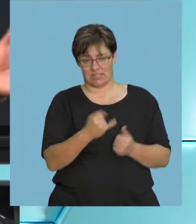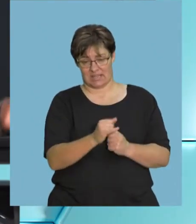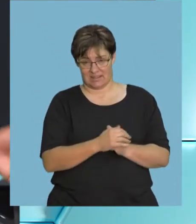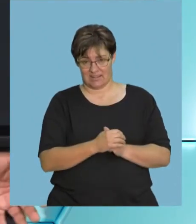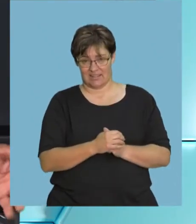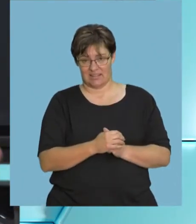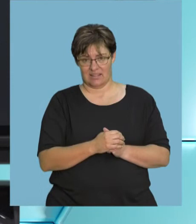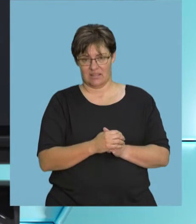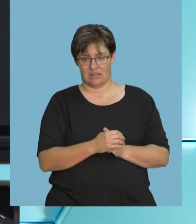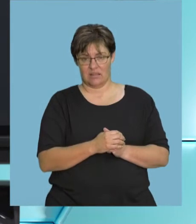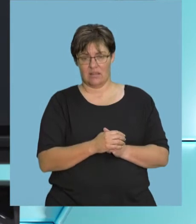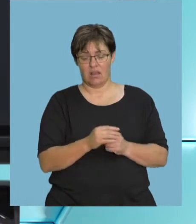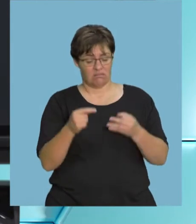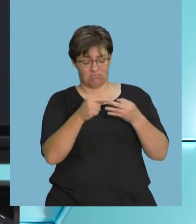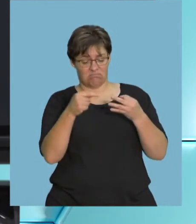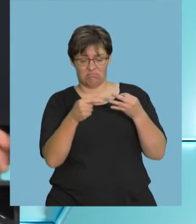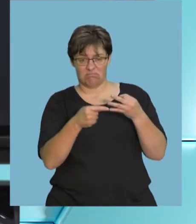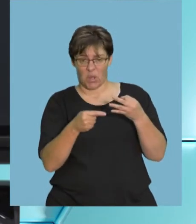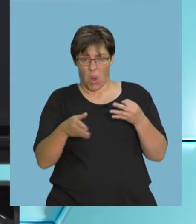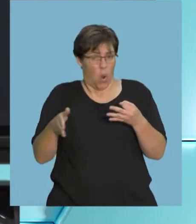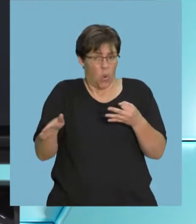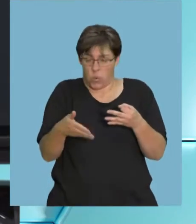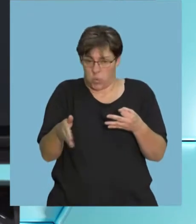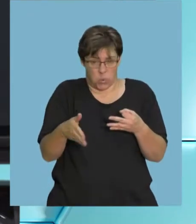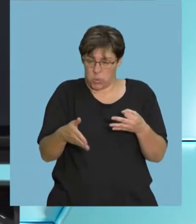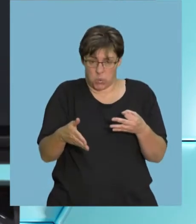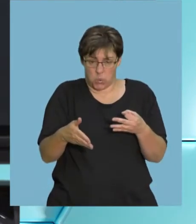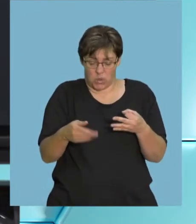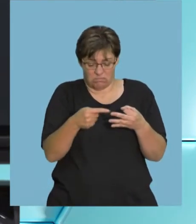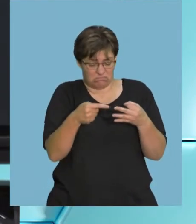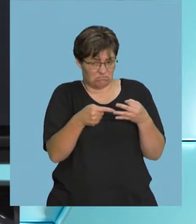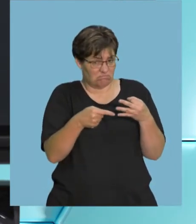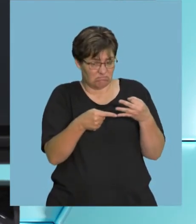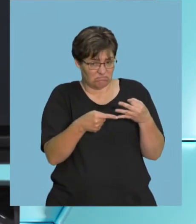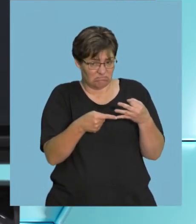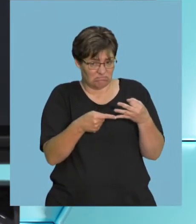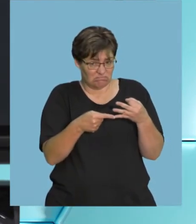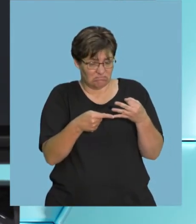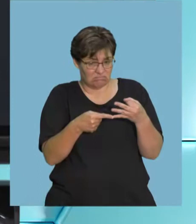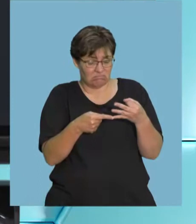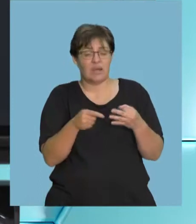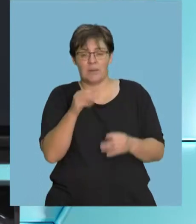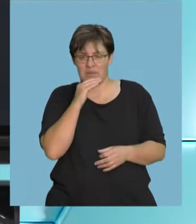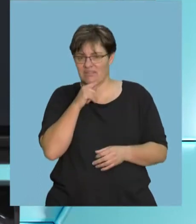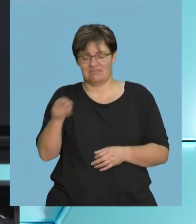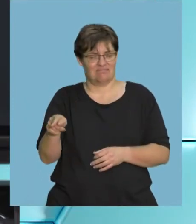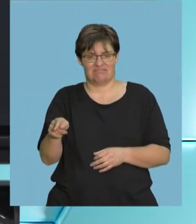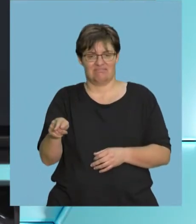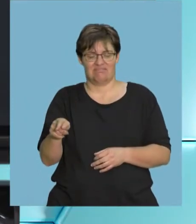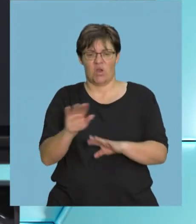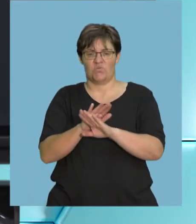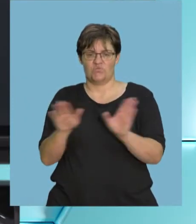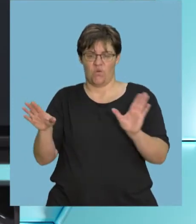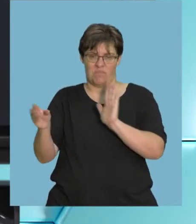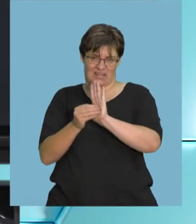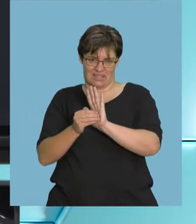magnetic material. And any material that does not contain any of the three ferromagnetic elements then is definitely